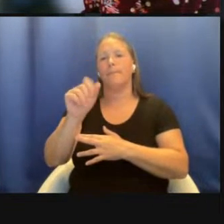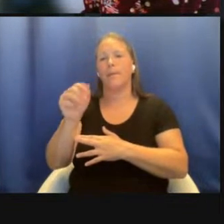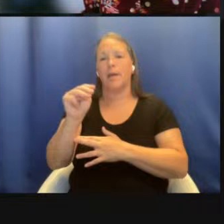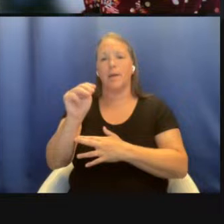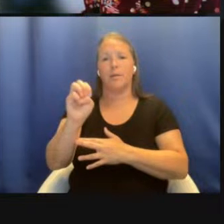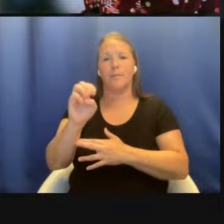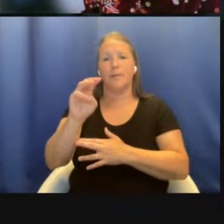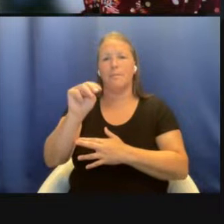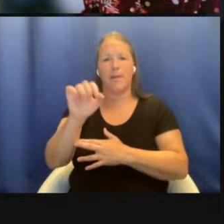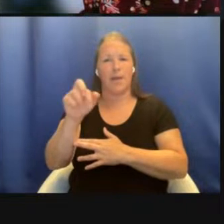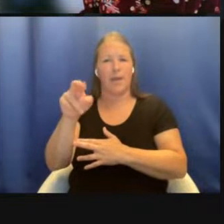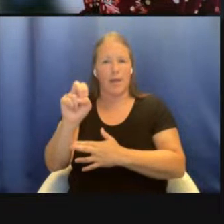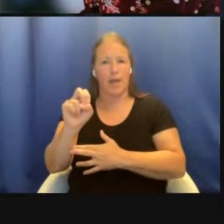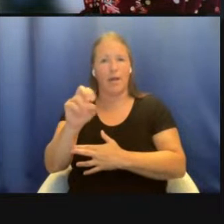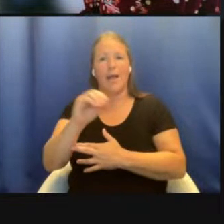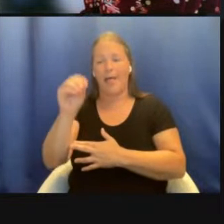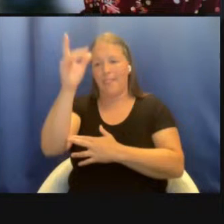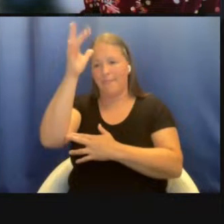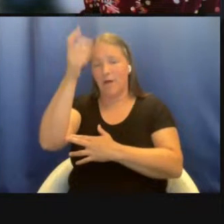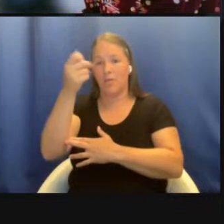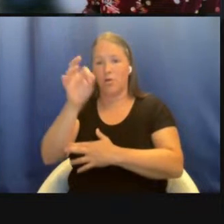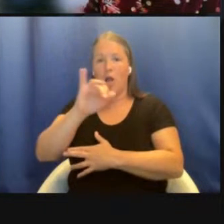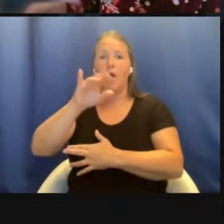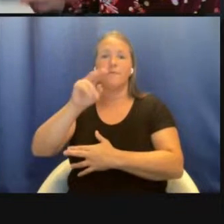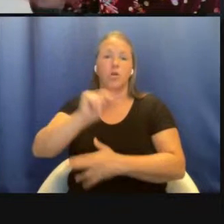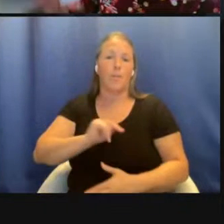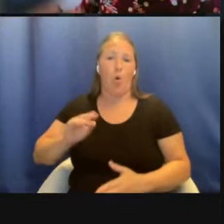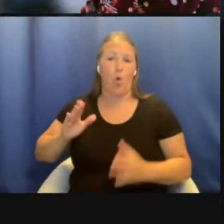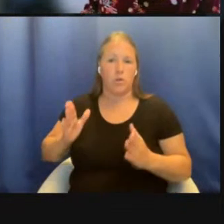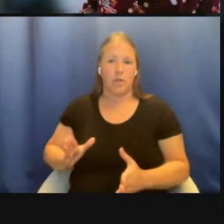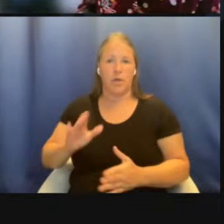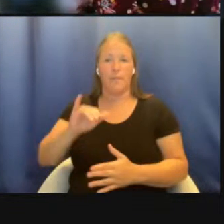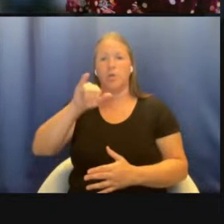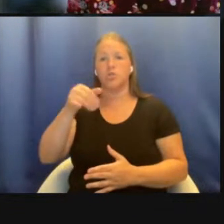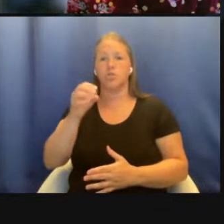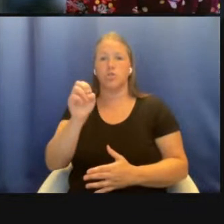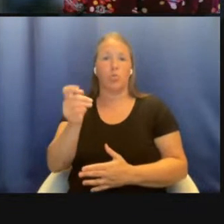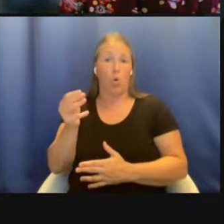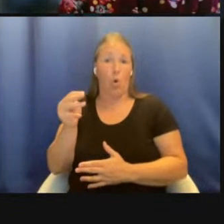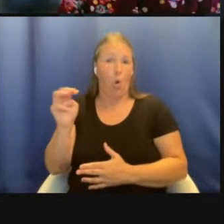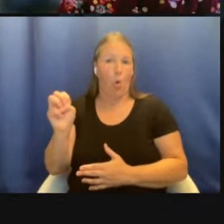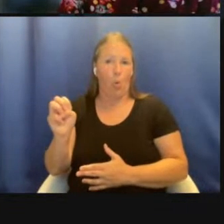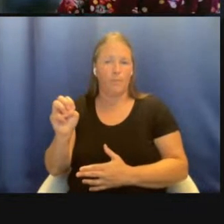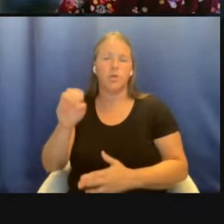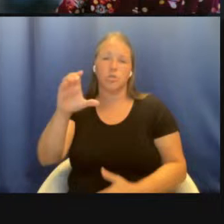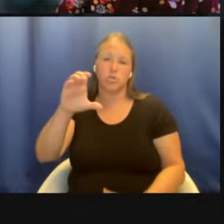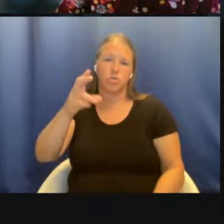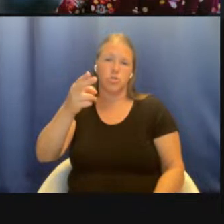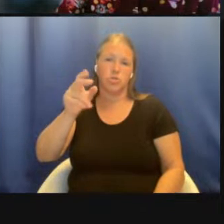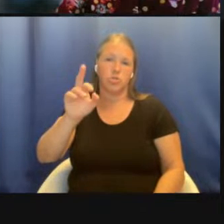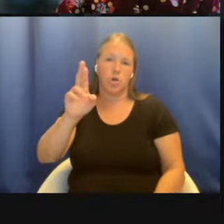and Jerome, Charles. And these busts were a point of pride in the Bonaparte